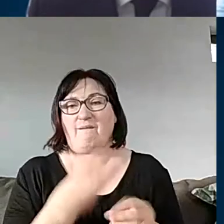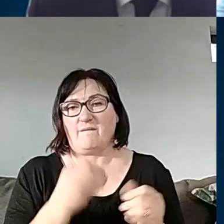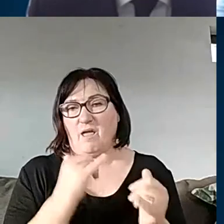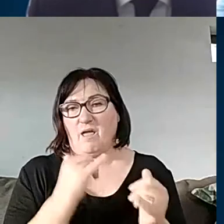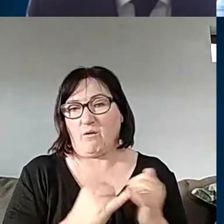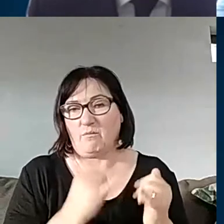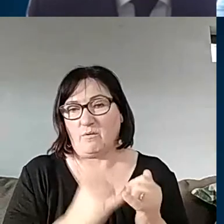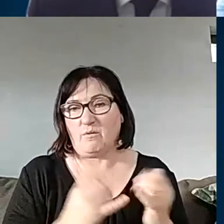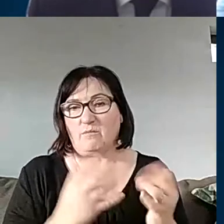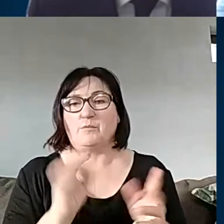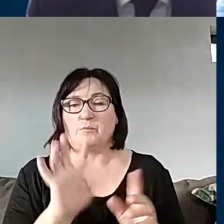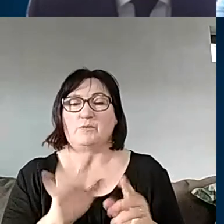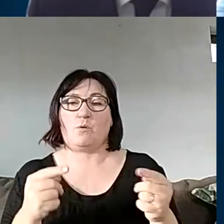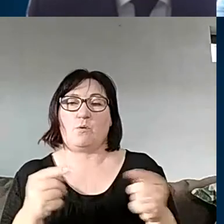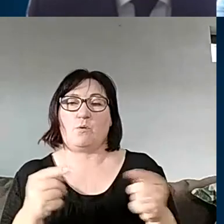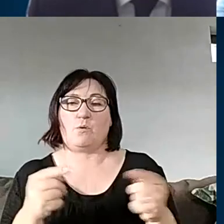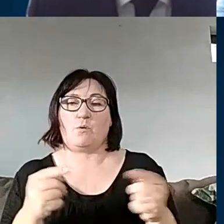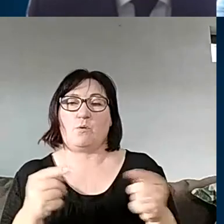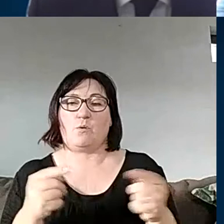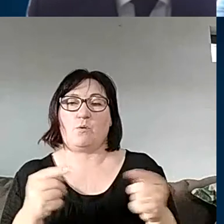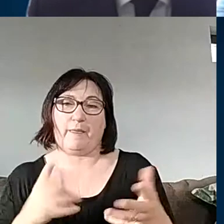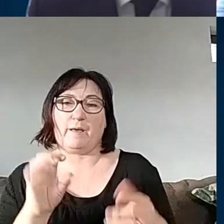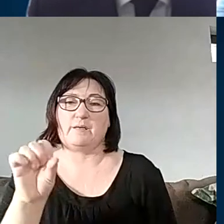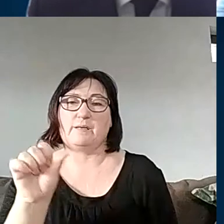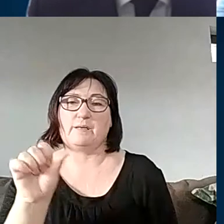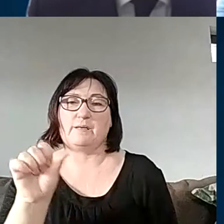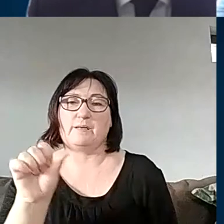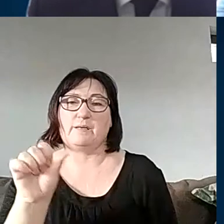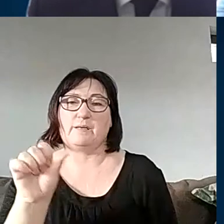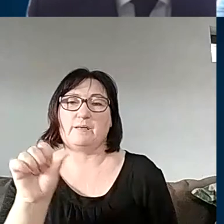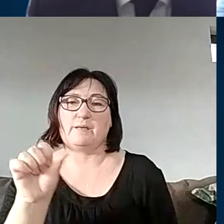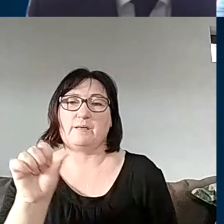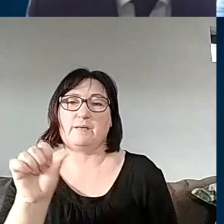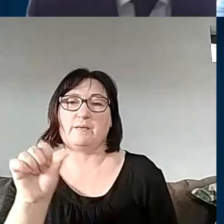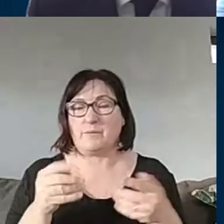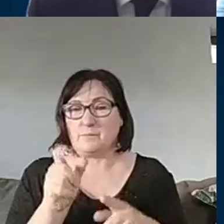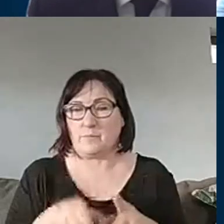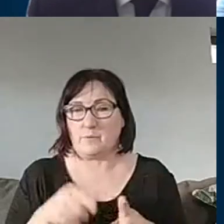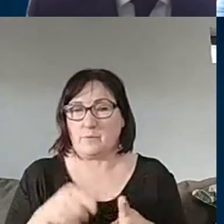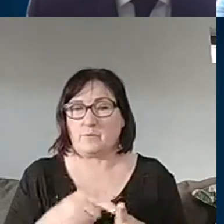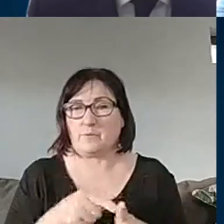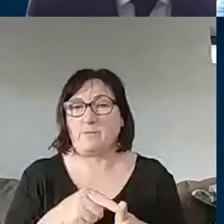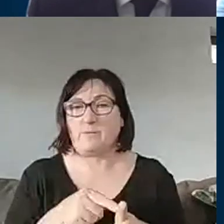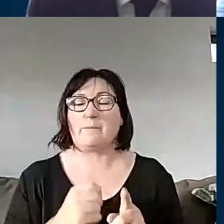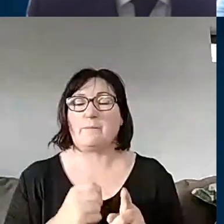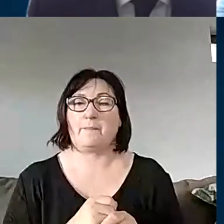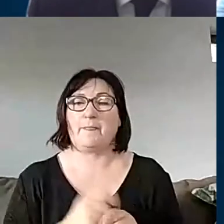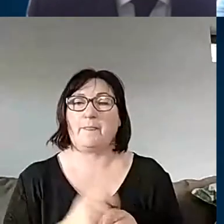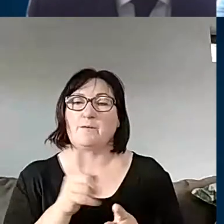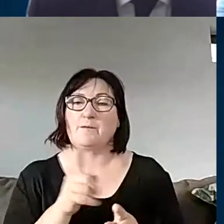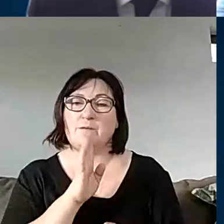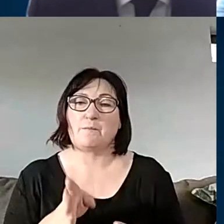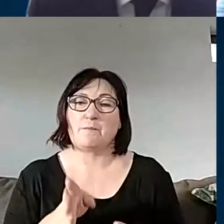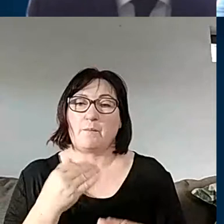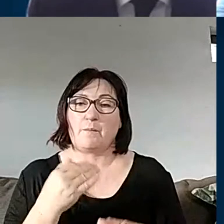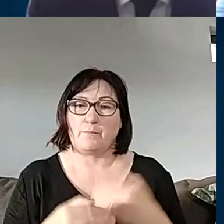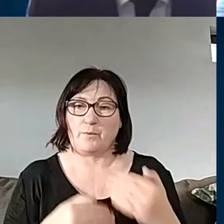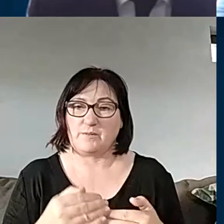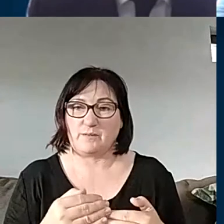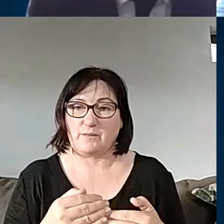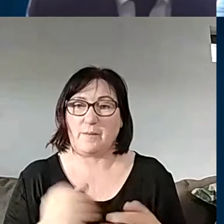the software administrator. So the simple process there is to then uninstall the previous